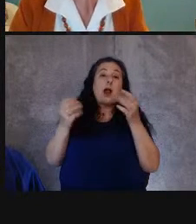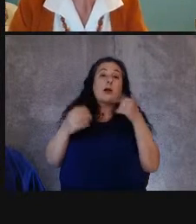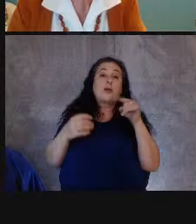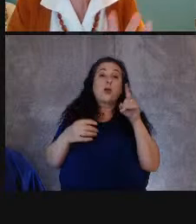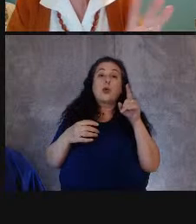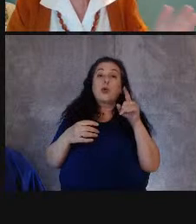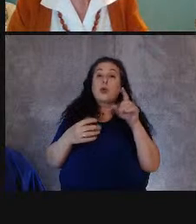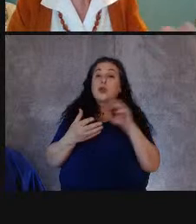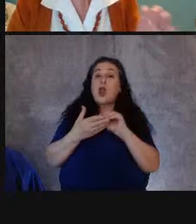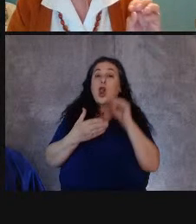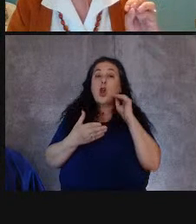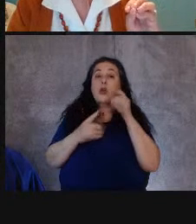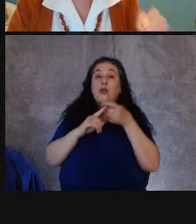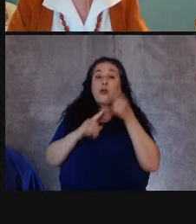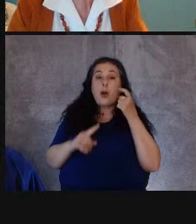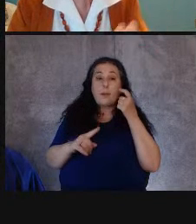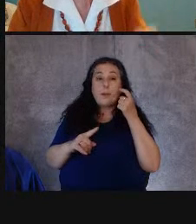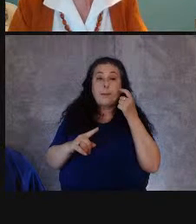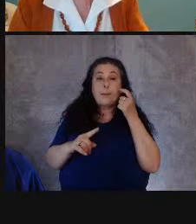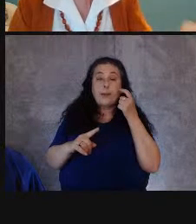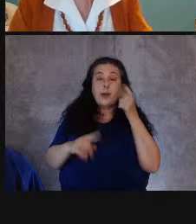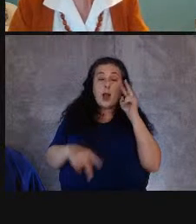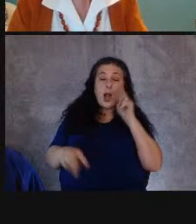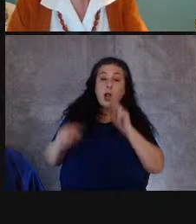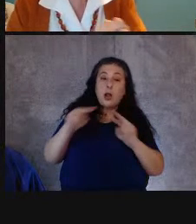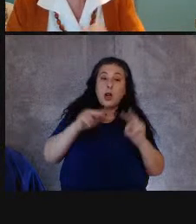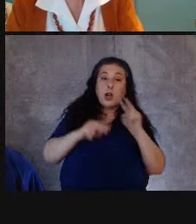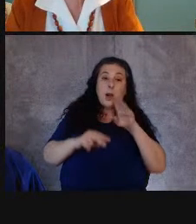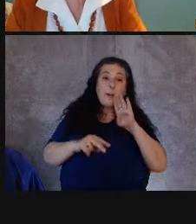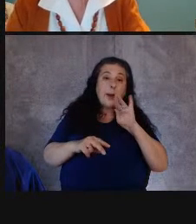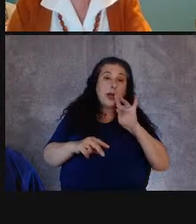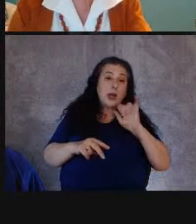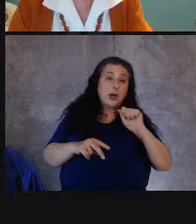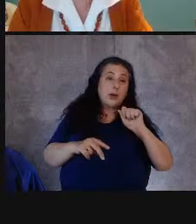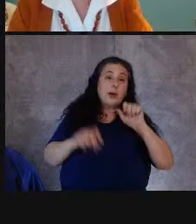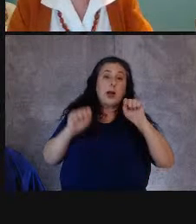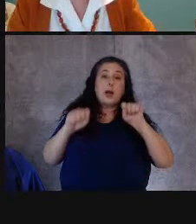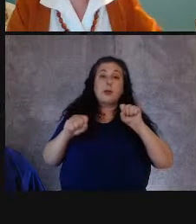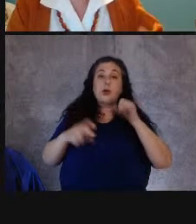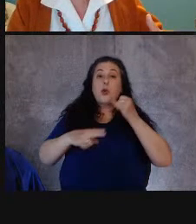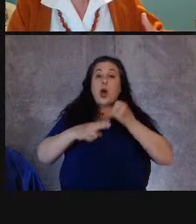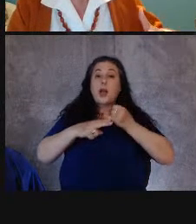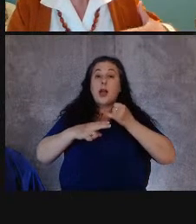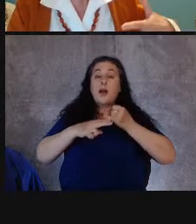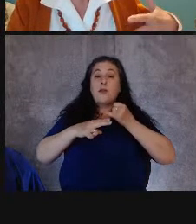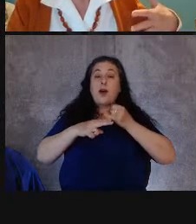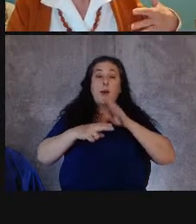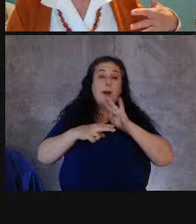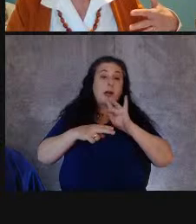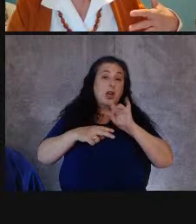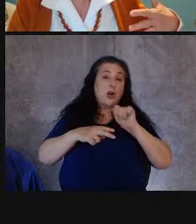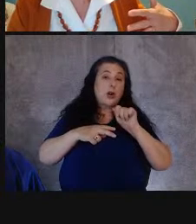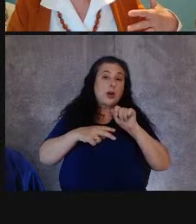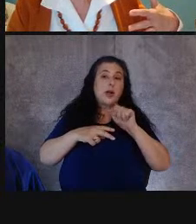was learned from looking at bacteria and being able to identify bacteria was kind of